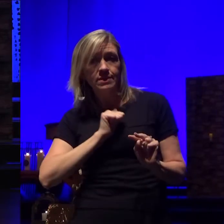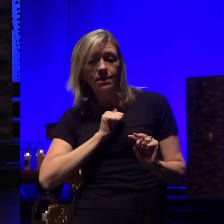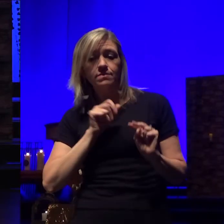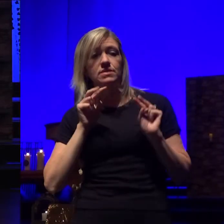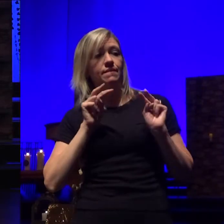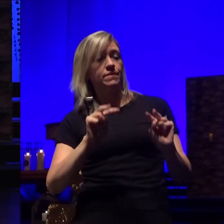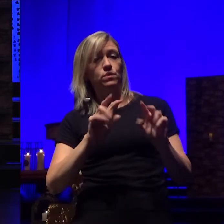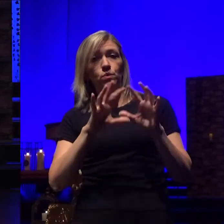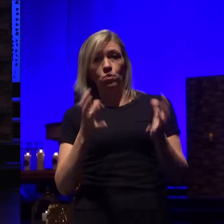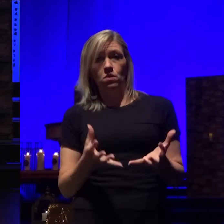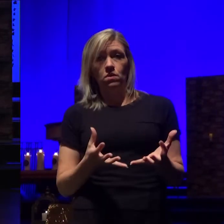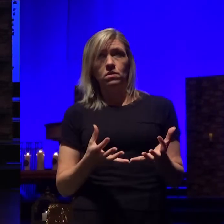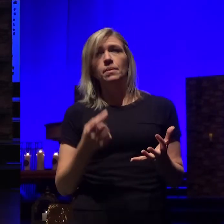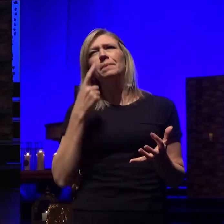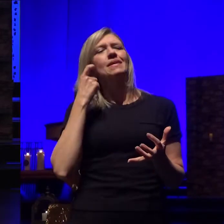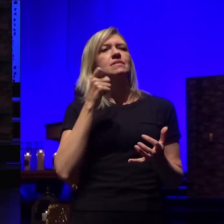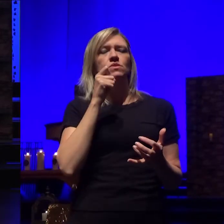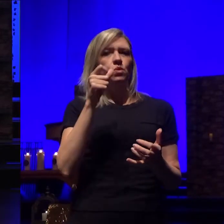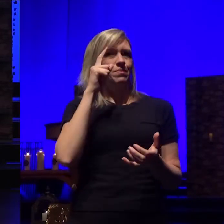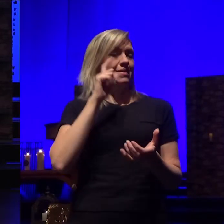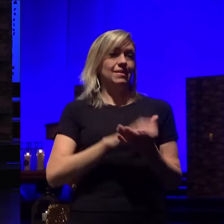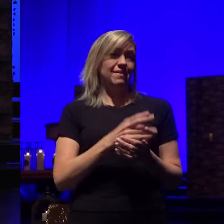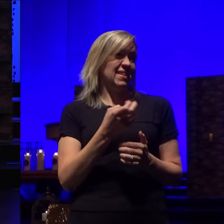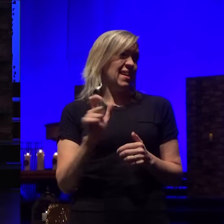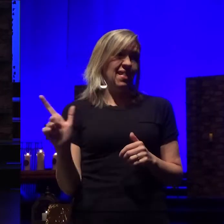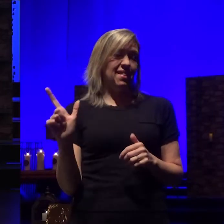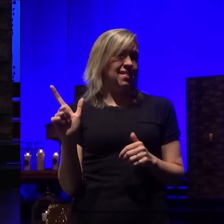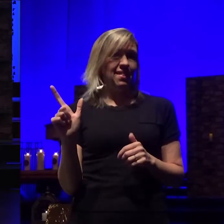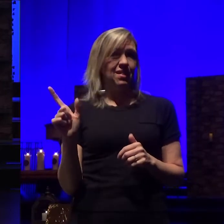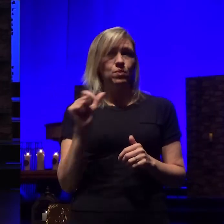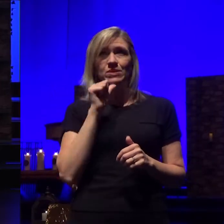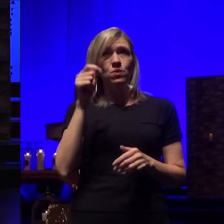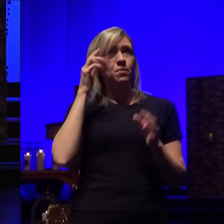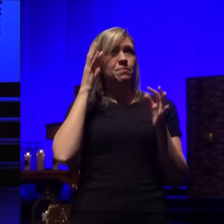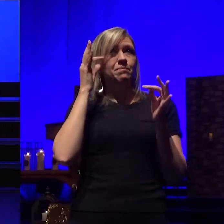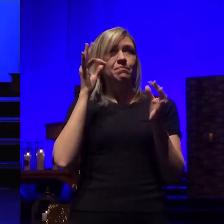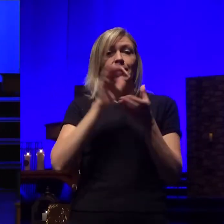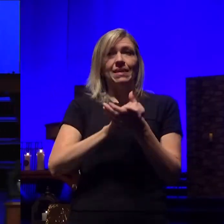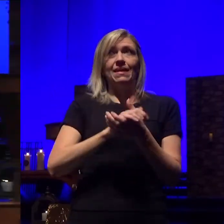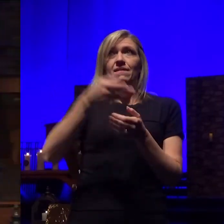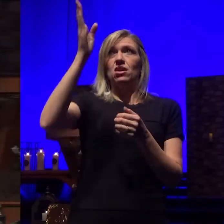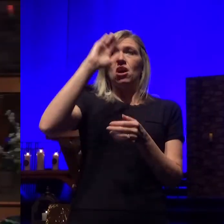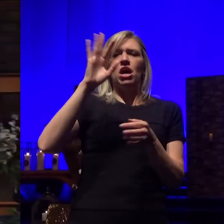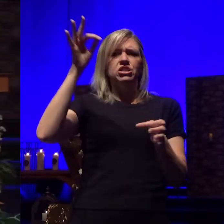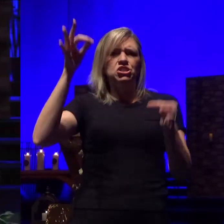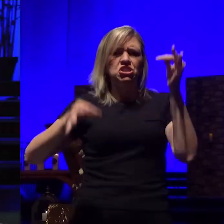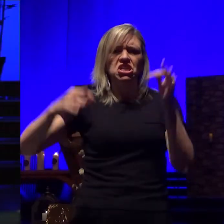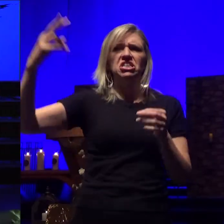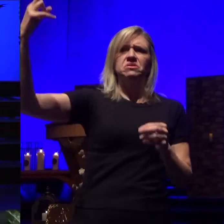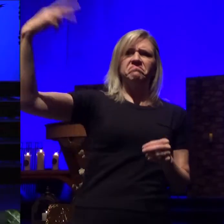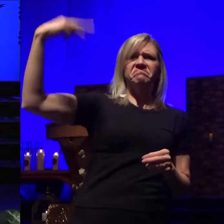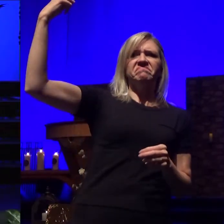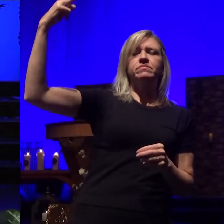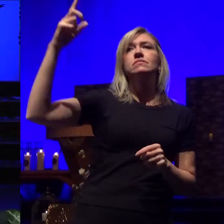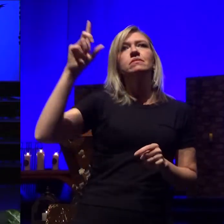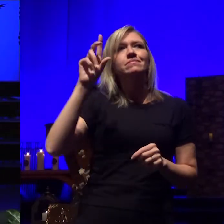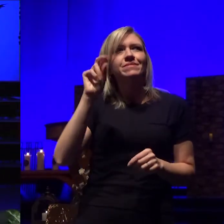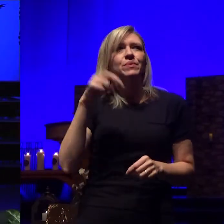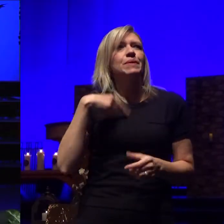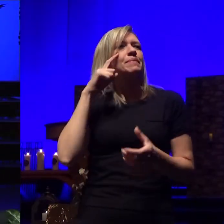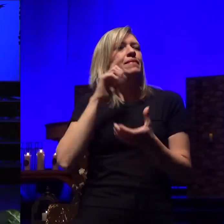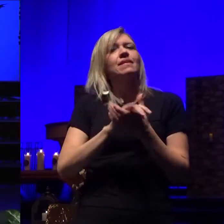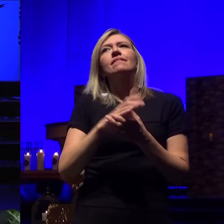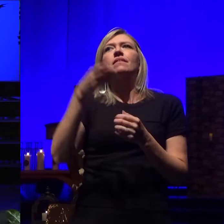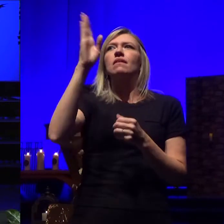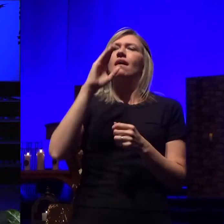ourselves, and the world around us. Because we don't believe in hell, we don't believe in a judgmental God. We believe that God is an